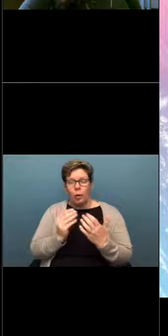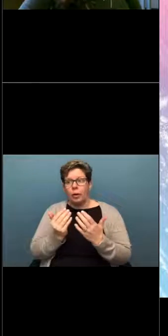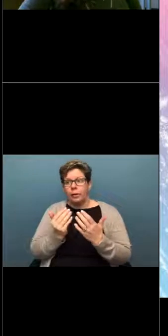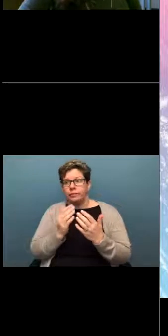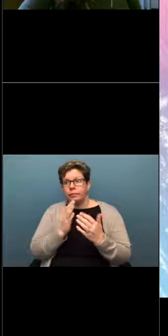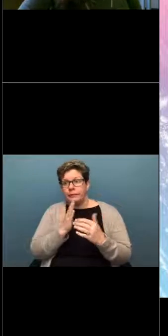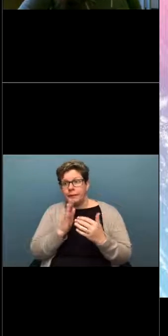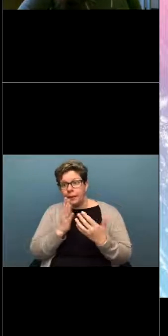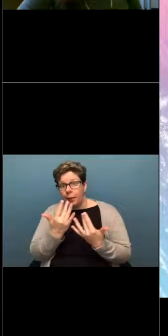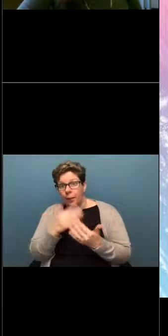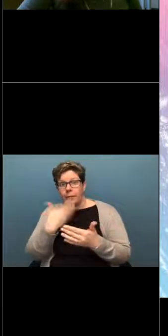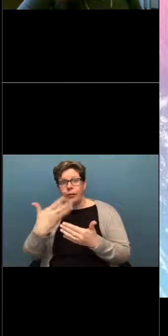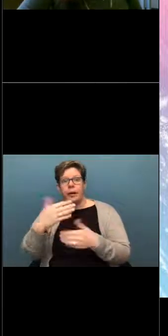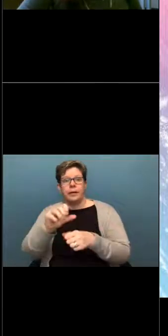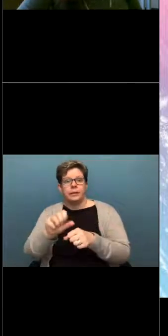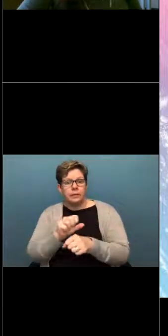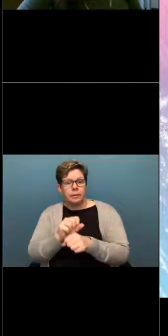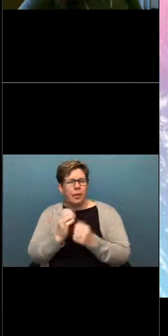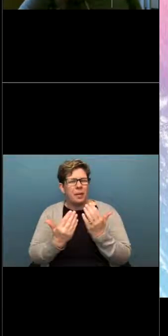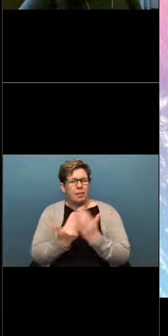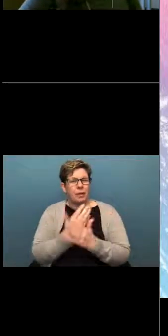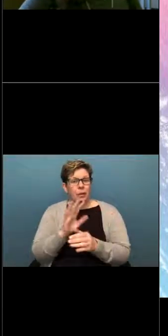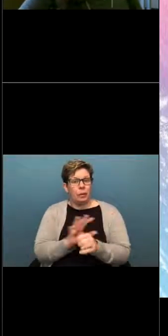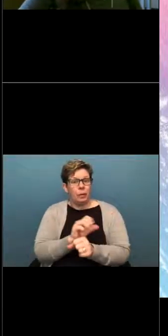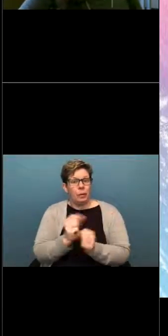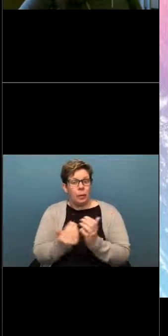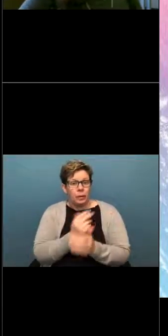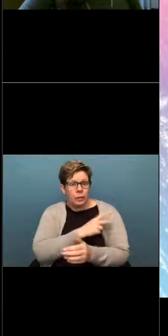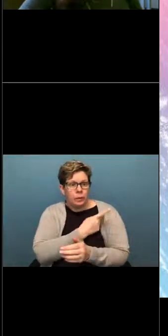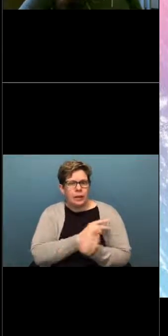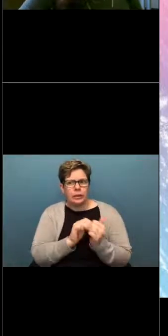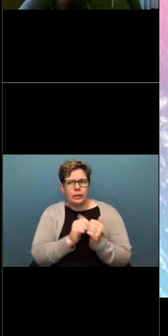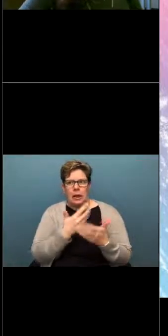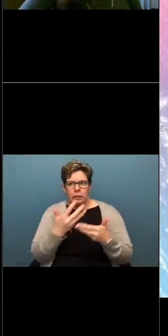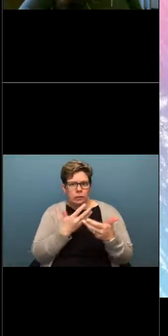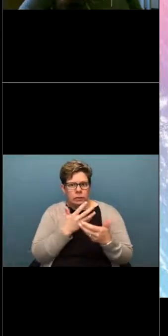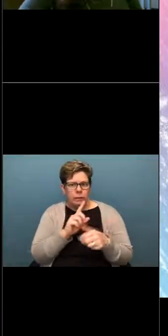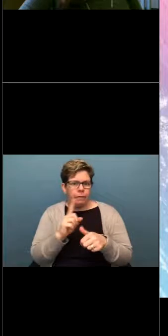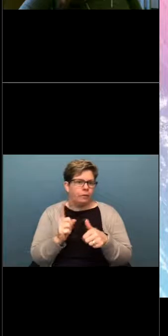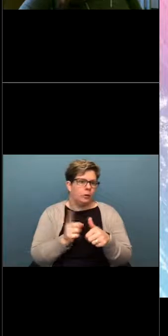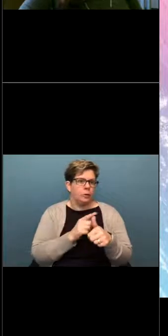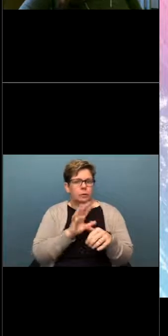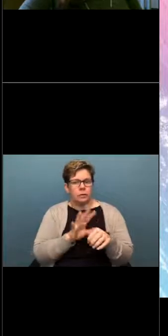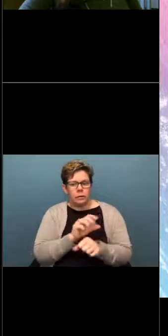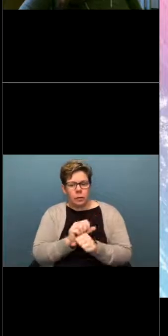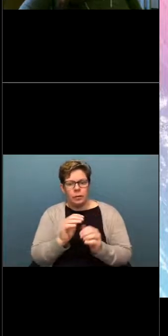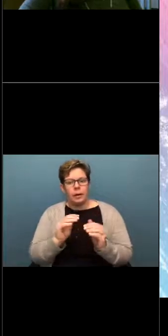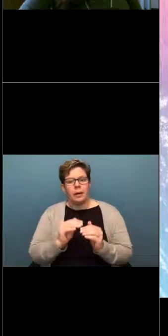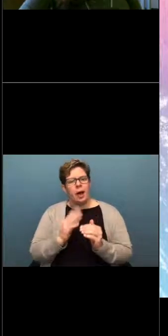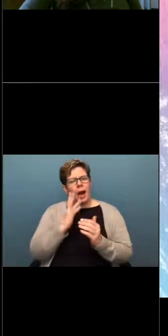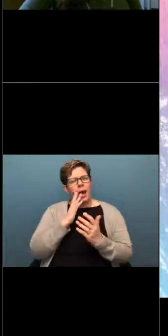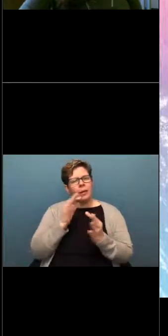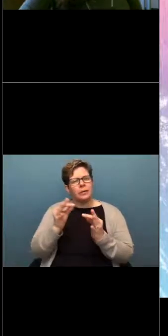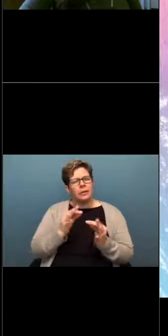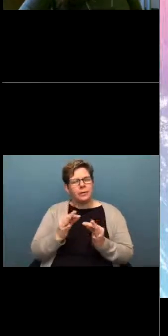somebody. I'd love to impart some wisdom and empowerment to help you advocate for yourself or your family member when